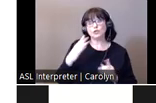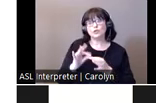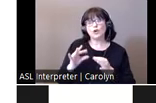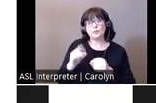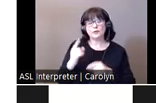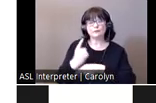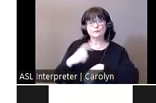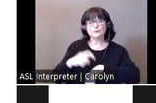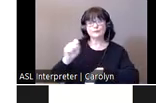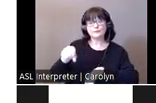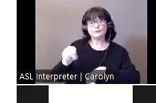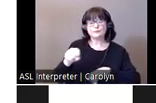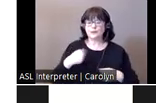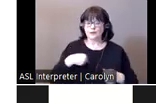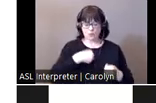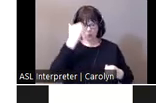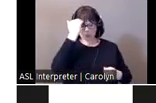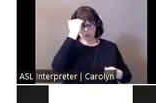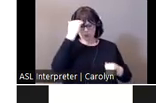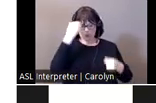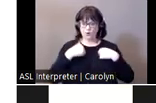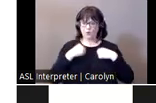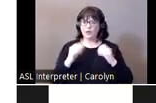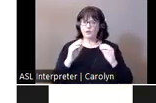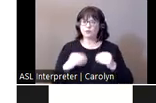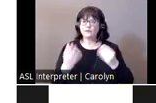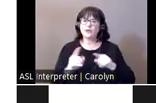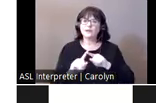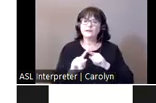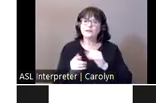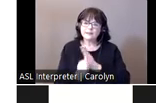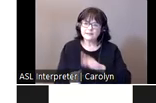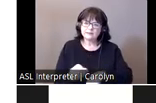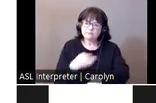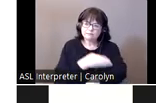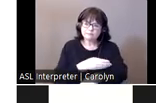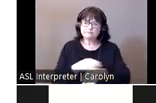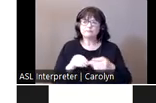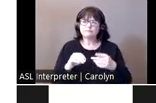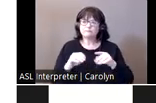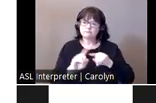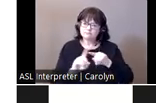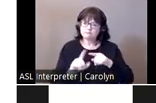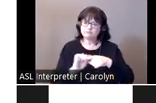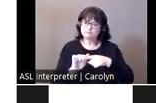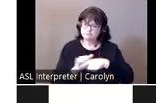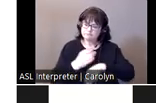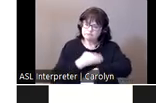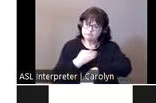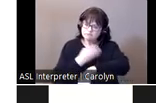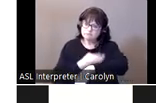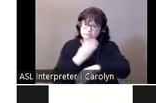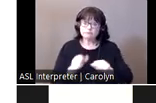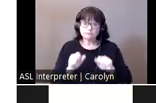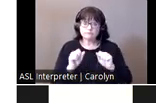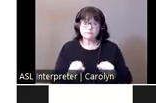that we can provide different sources of upskilling and upgrading and some very employer-driven training in LBS that